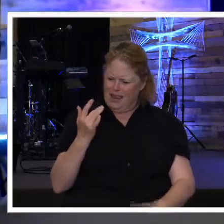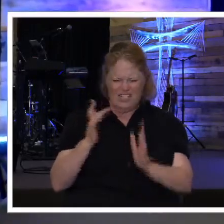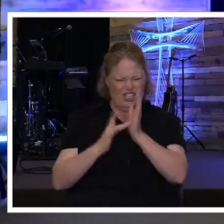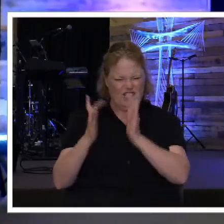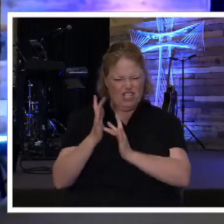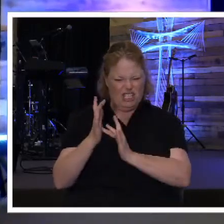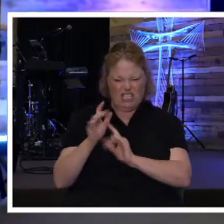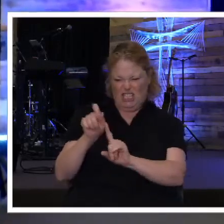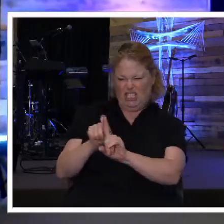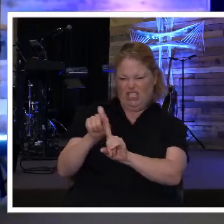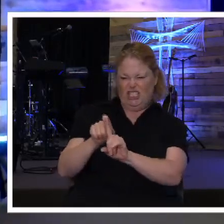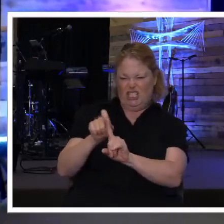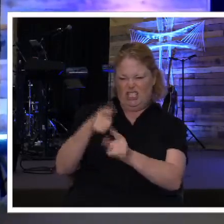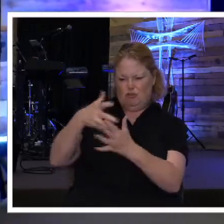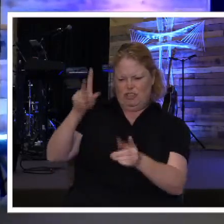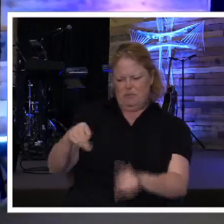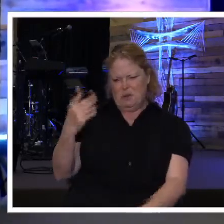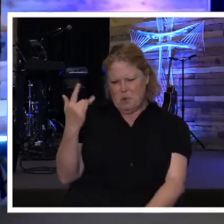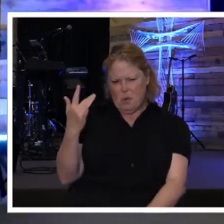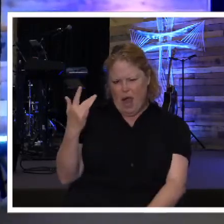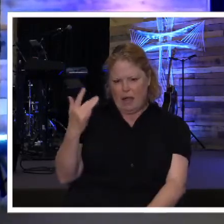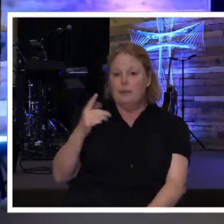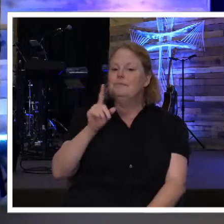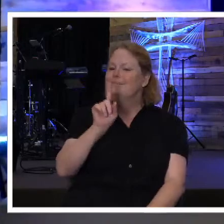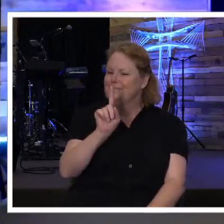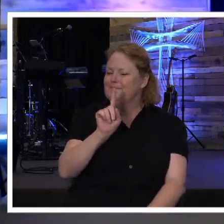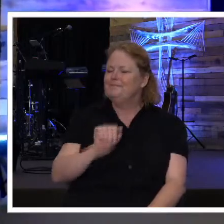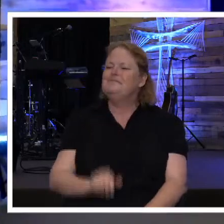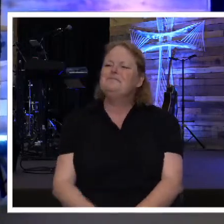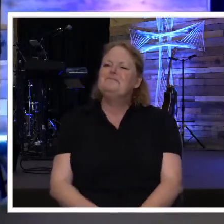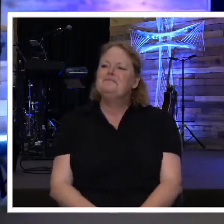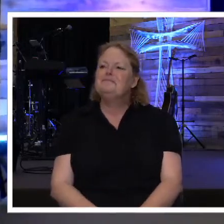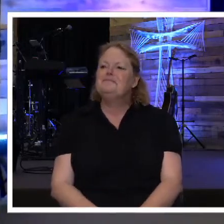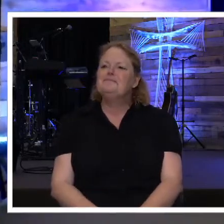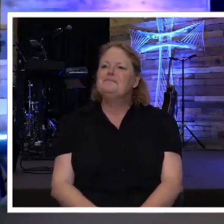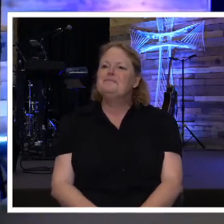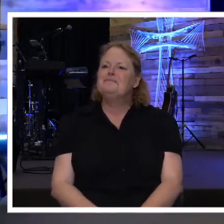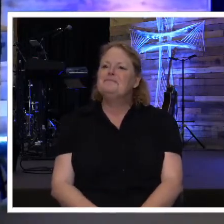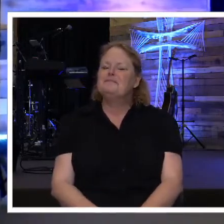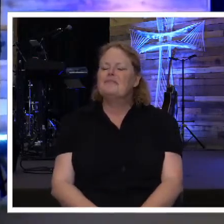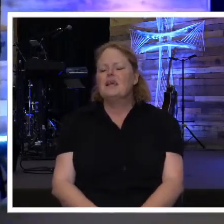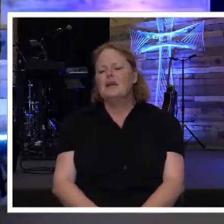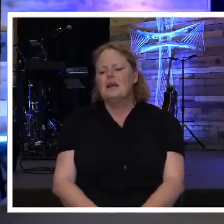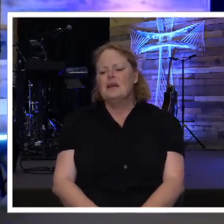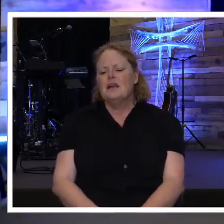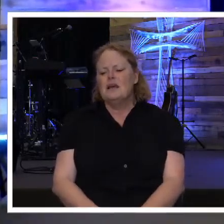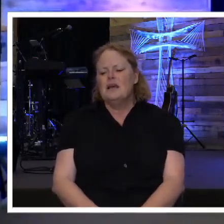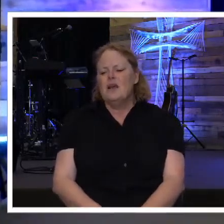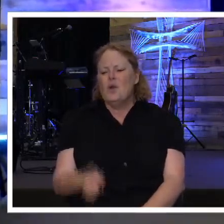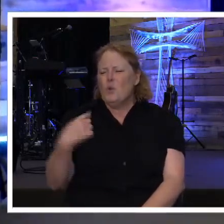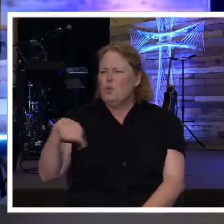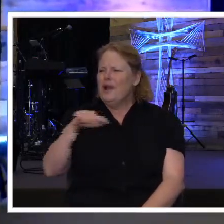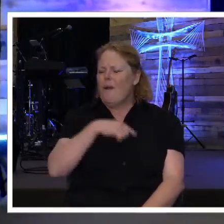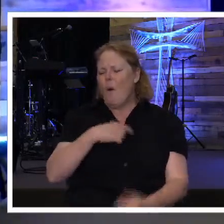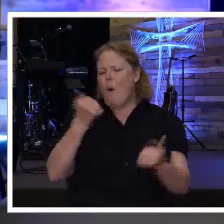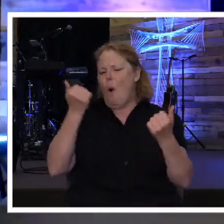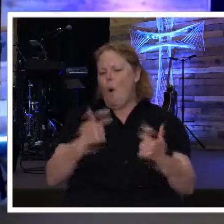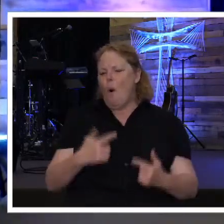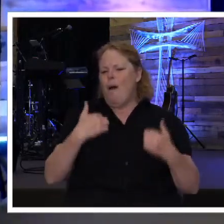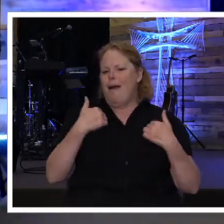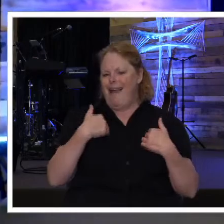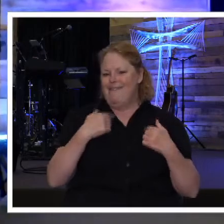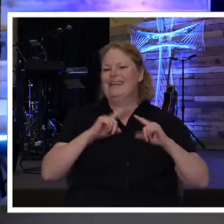here? And here's the answer. Those spiritual things that we all have problems with in our